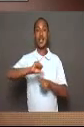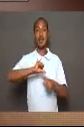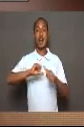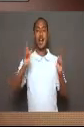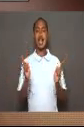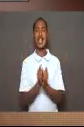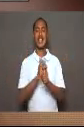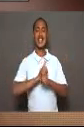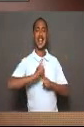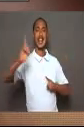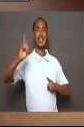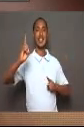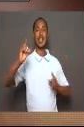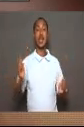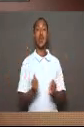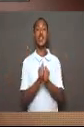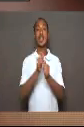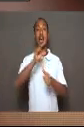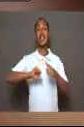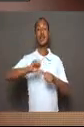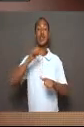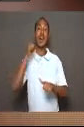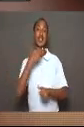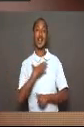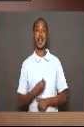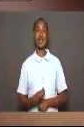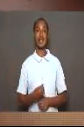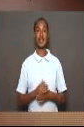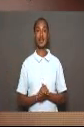linked directly with atoms of other elements.